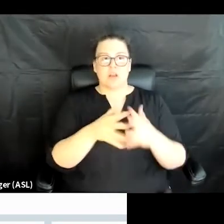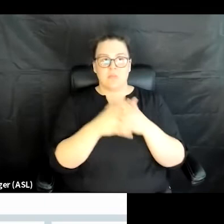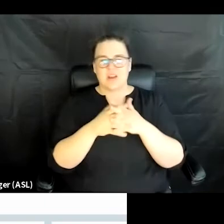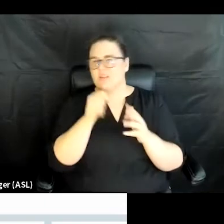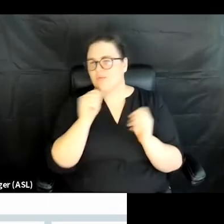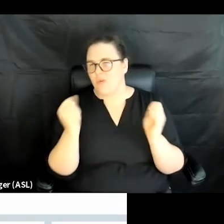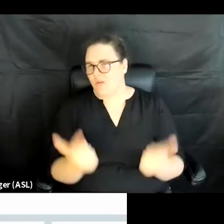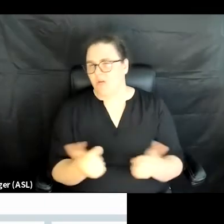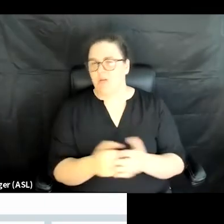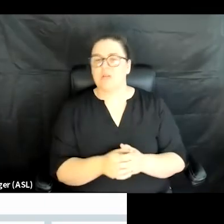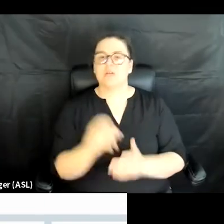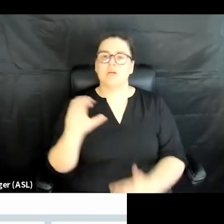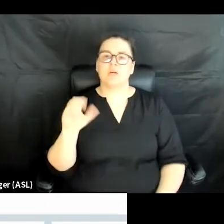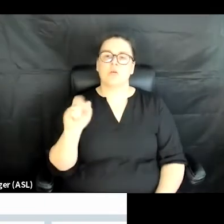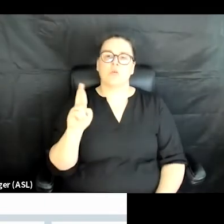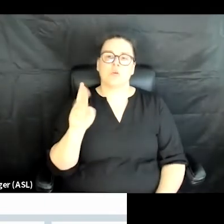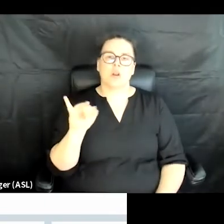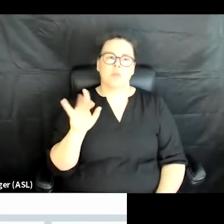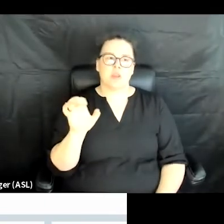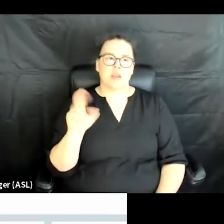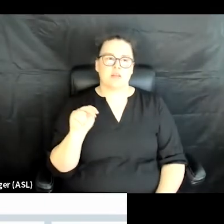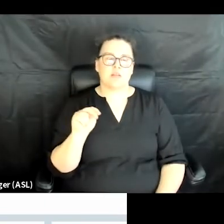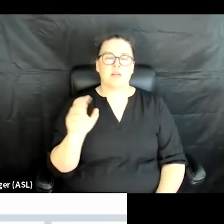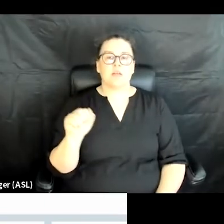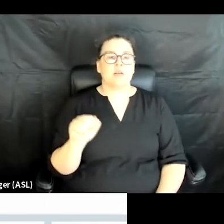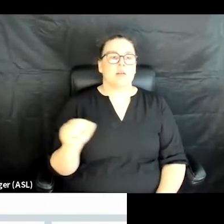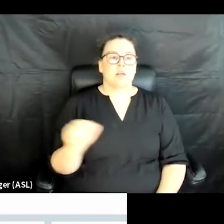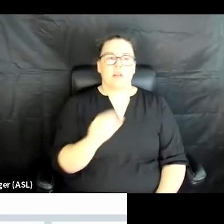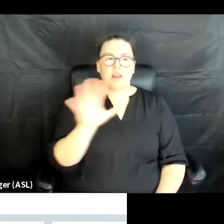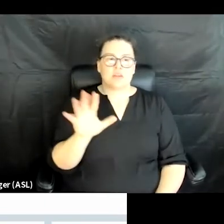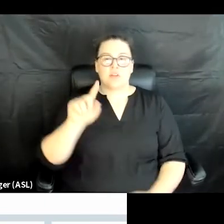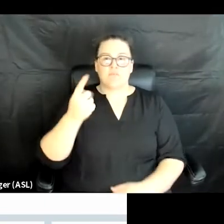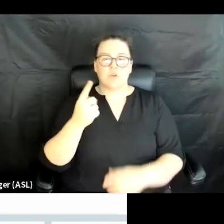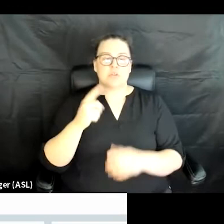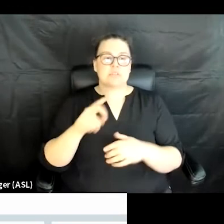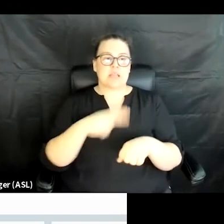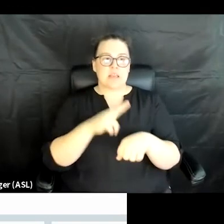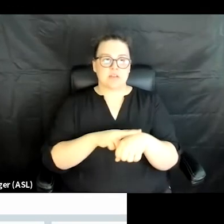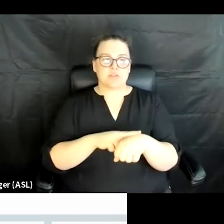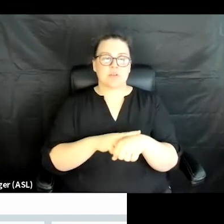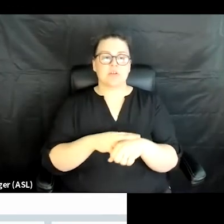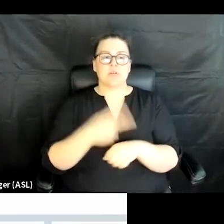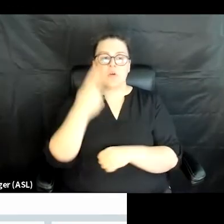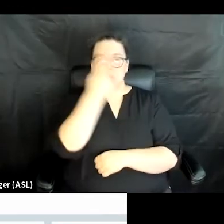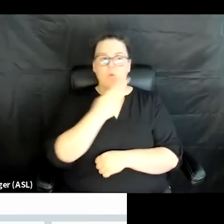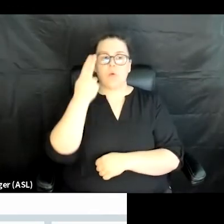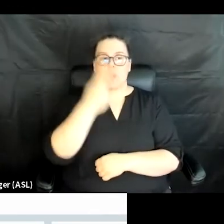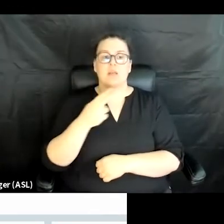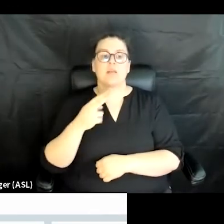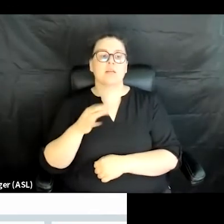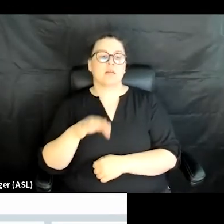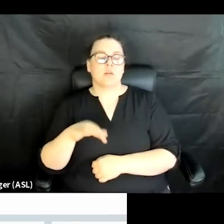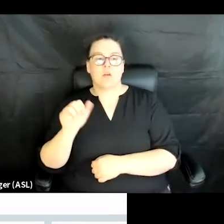them. People from the Caribbean, people that are Asian, First Nation, Hawaiian, Indigenous, Australians,